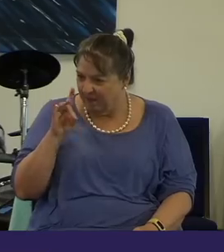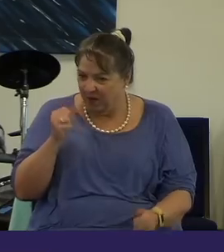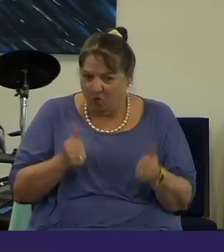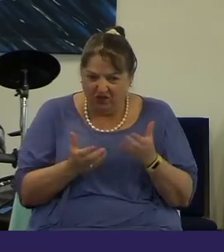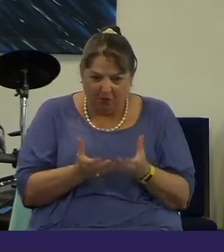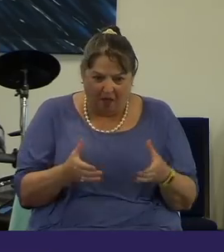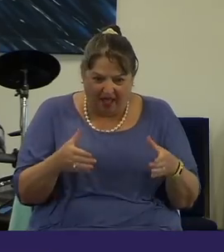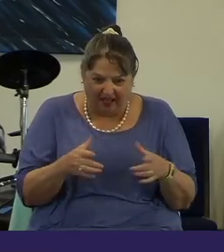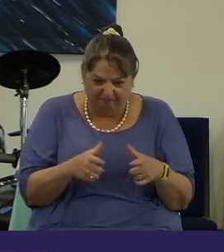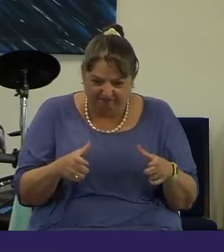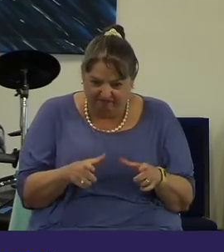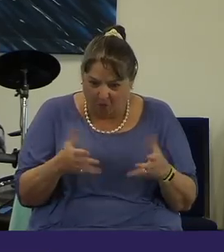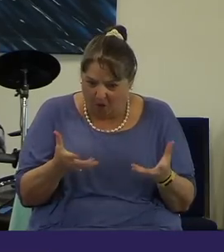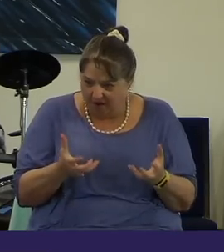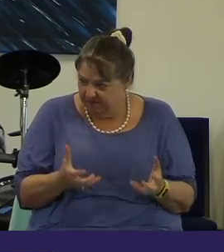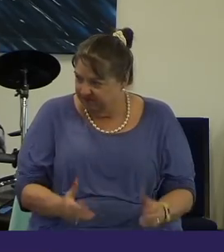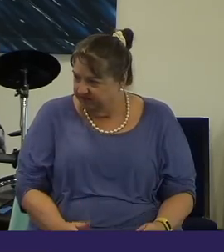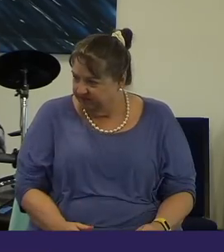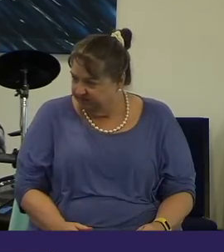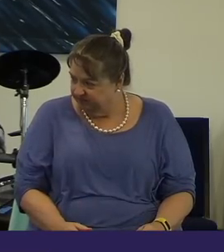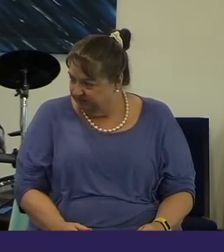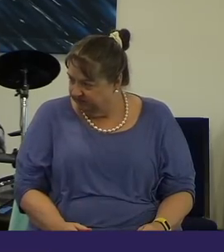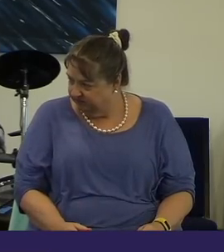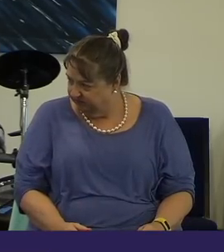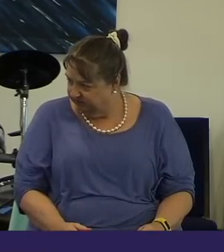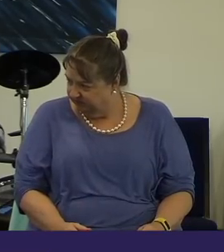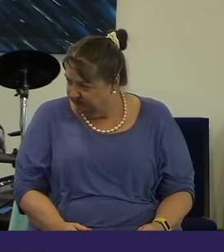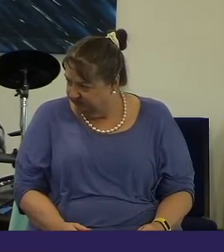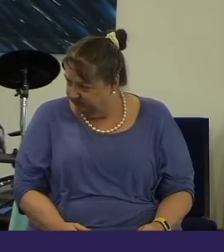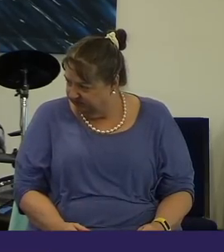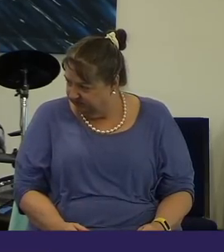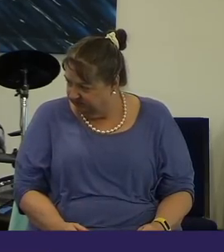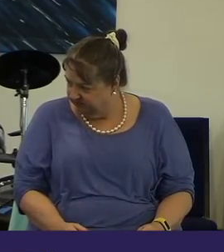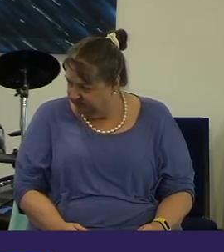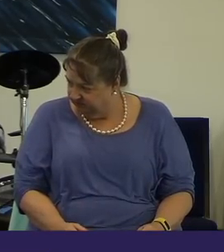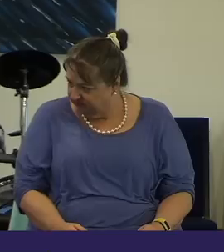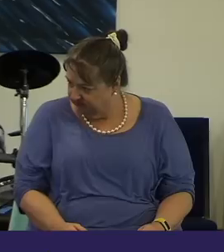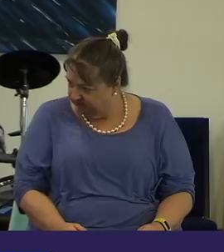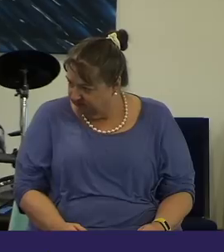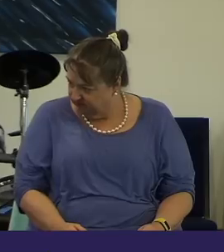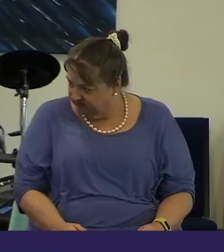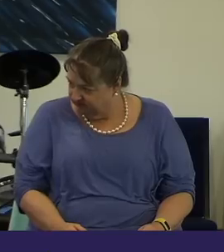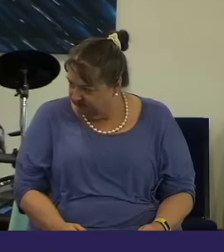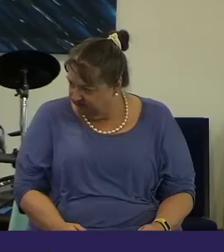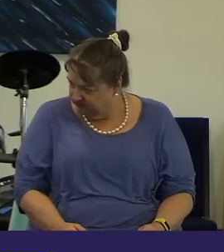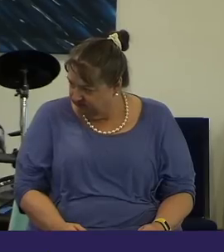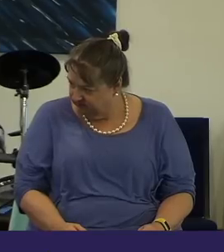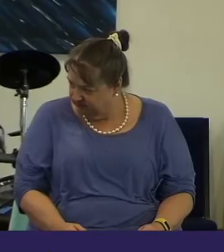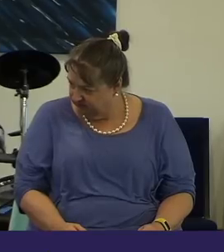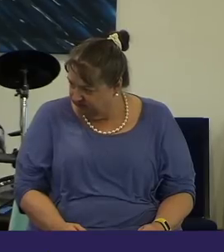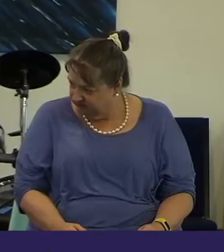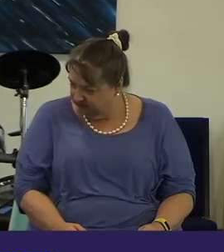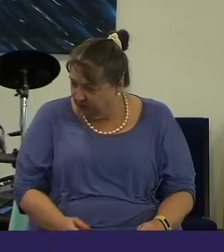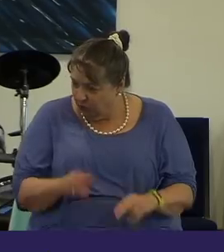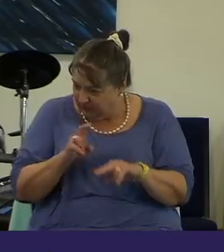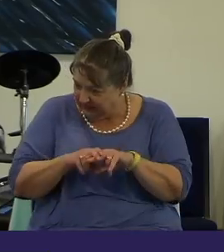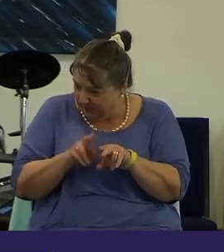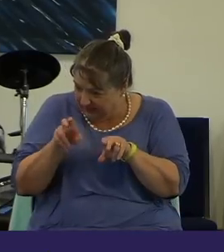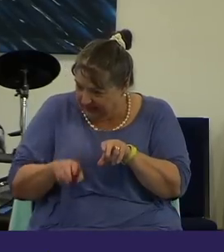ha. You wanna get a seat at the table? You could sit by your sister. Here's your sister, right here. You sit next to